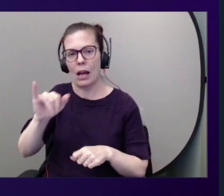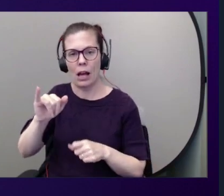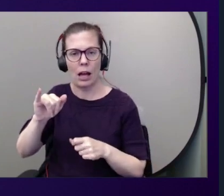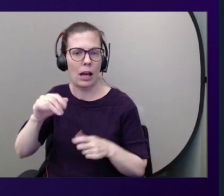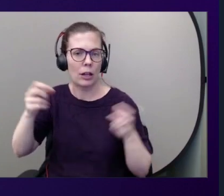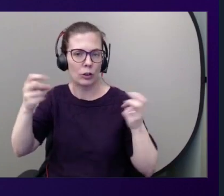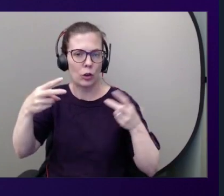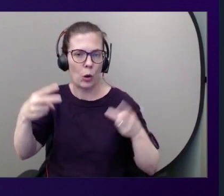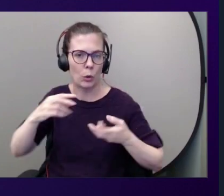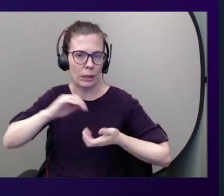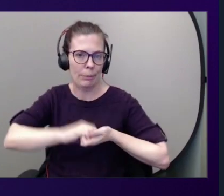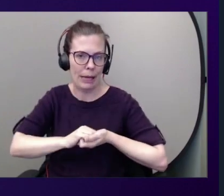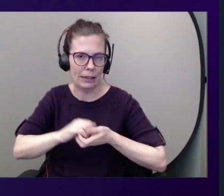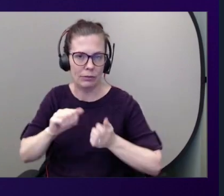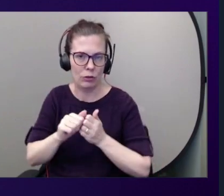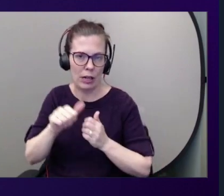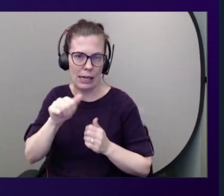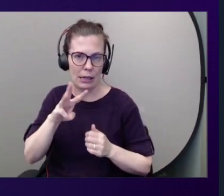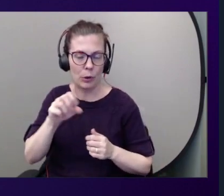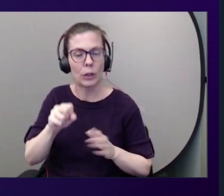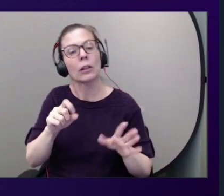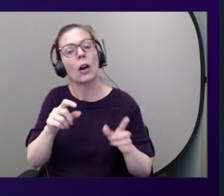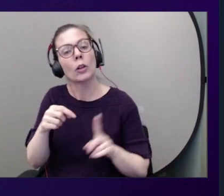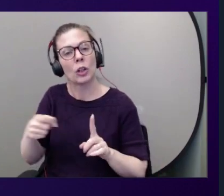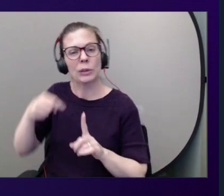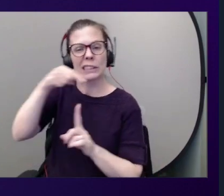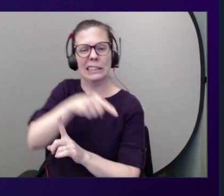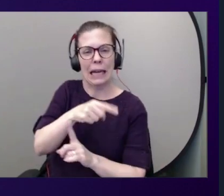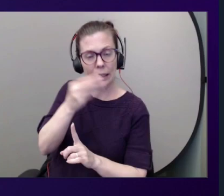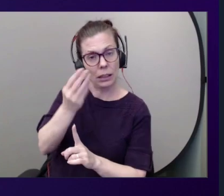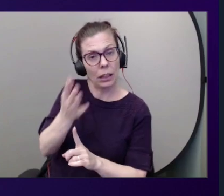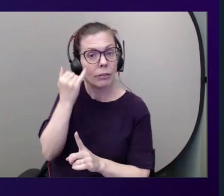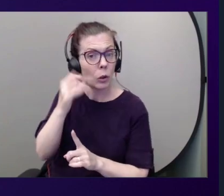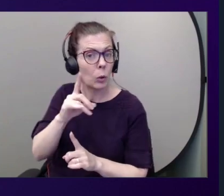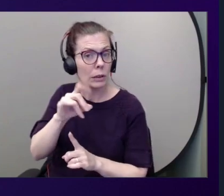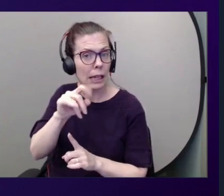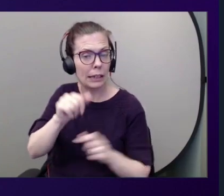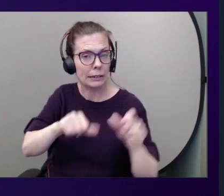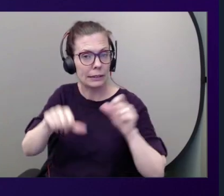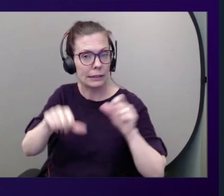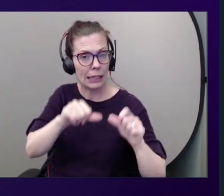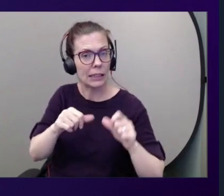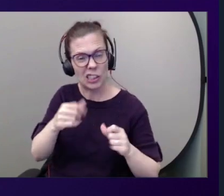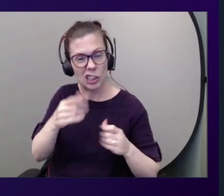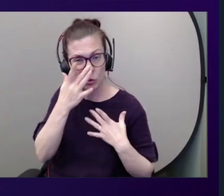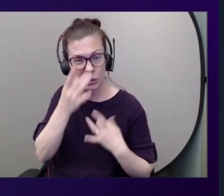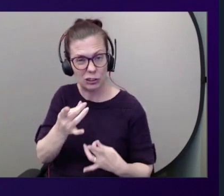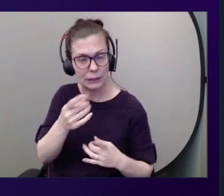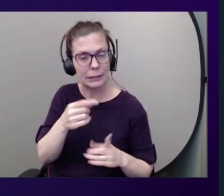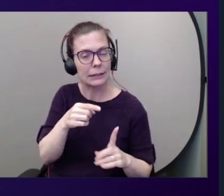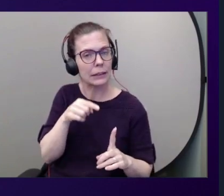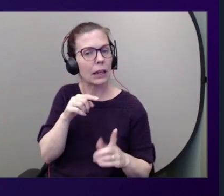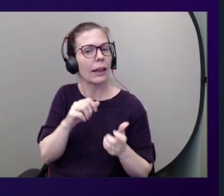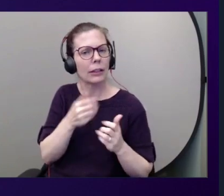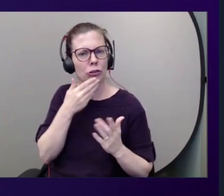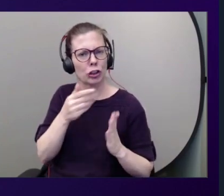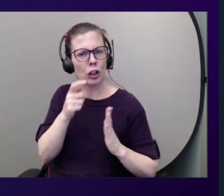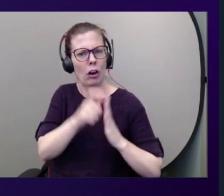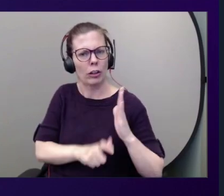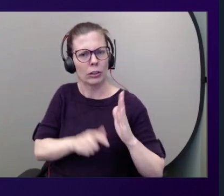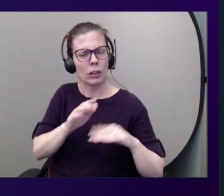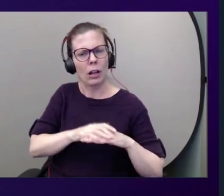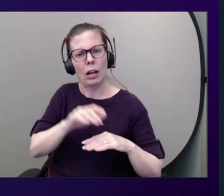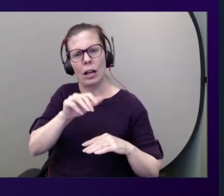as a side note to this, if you are a data scientist or very interested in the data science of this happening, there's a really good article on Amazon Science, which